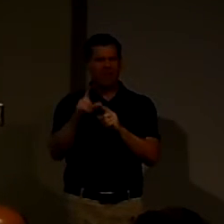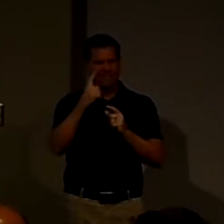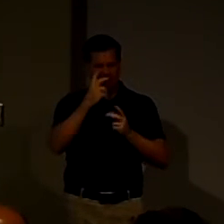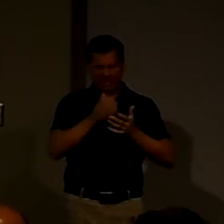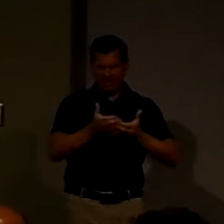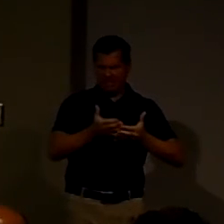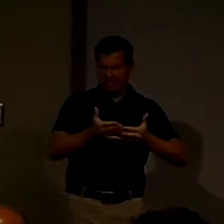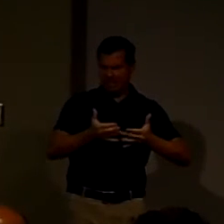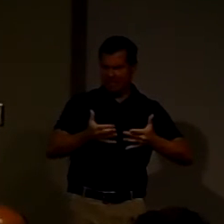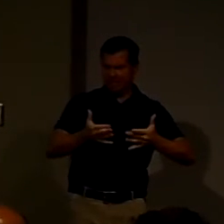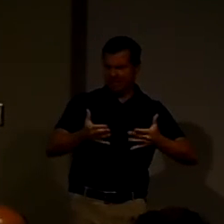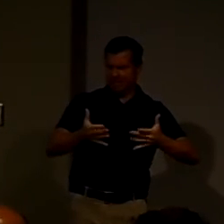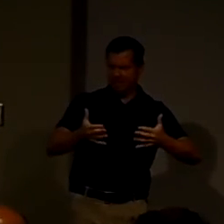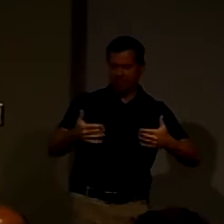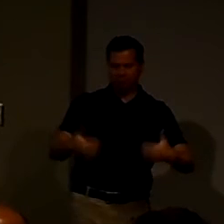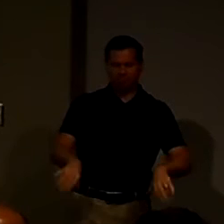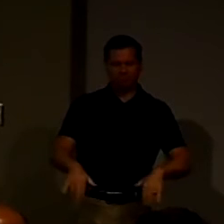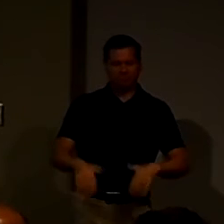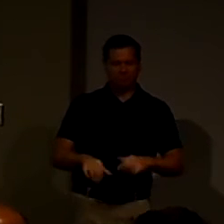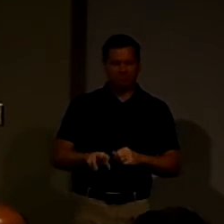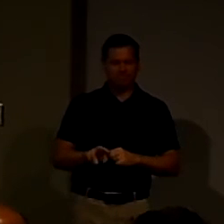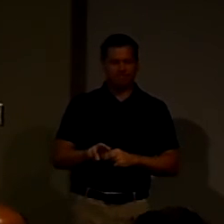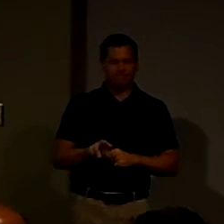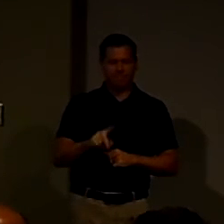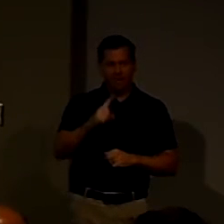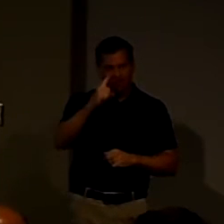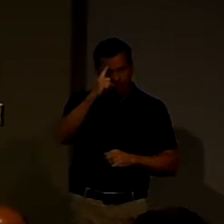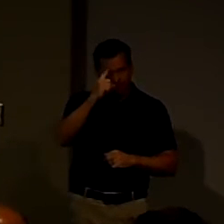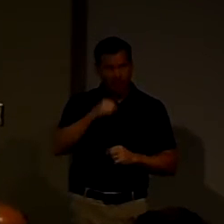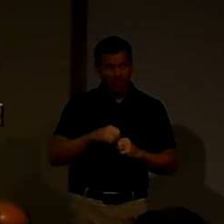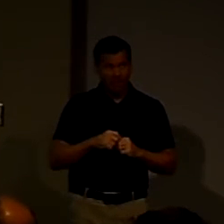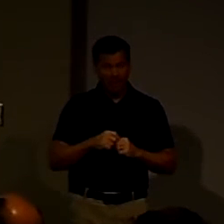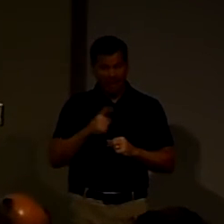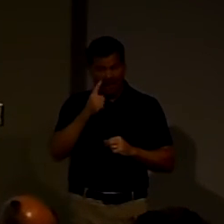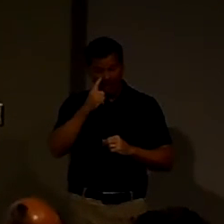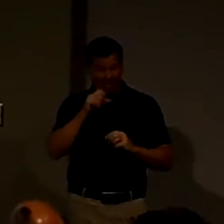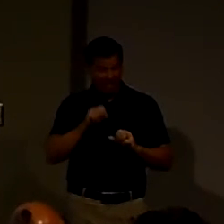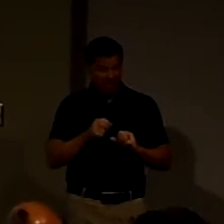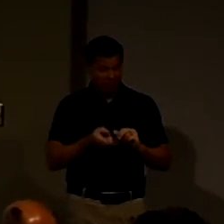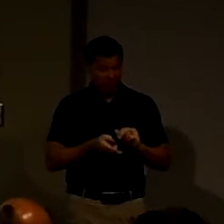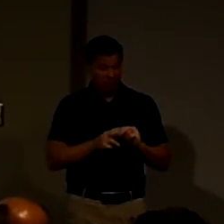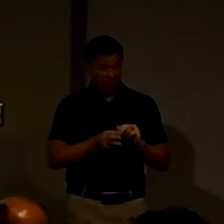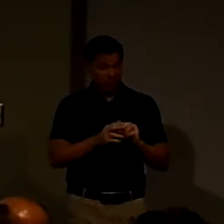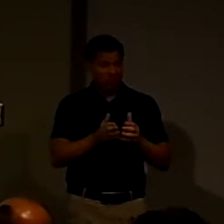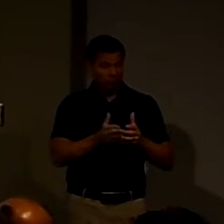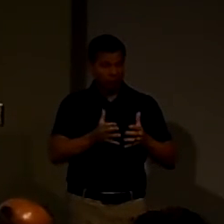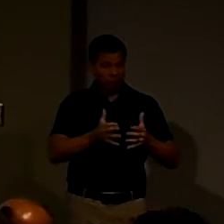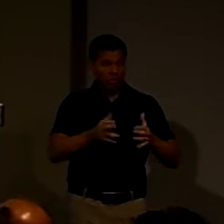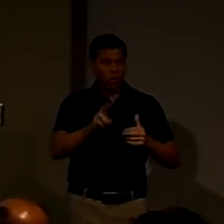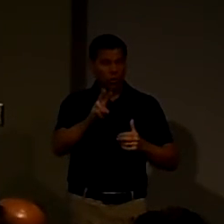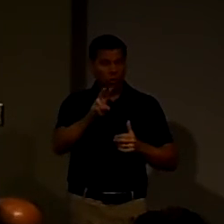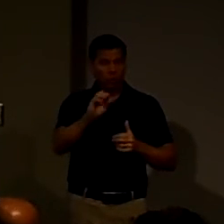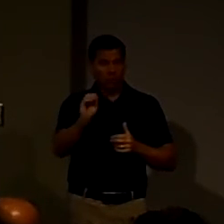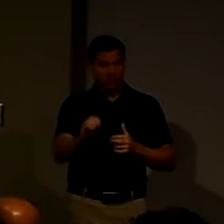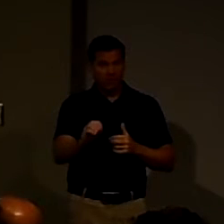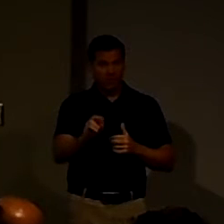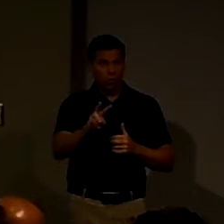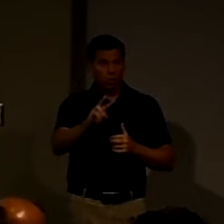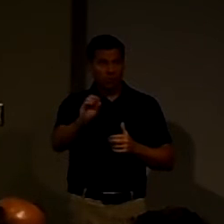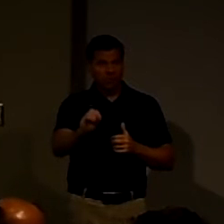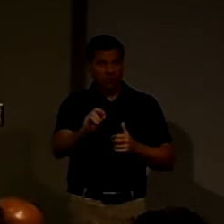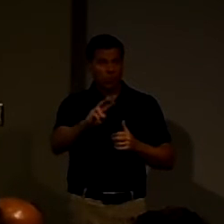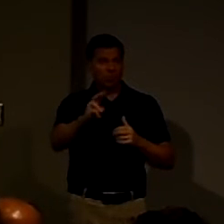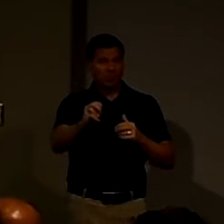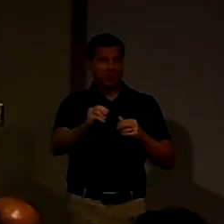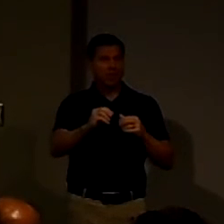accelerating growth. Think about that. If we compound at 2% over the next 10 years, that's a